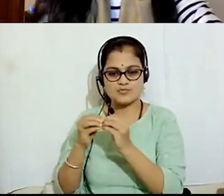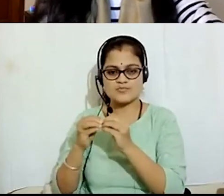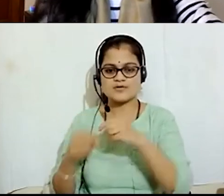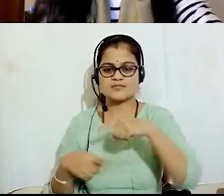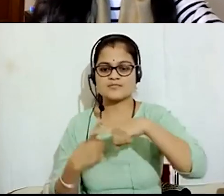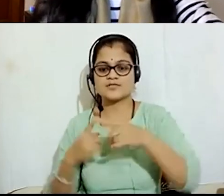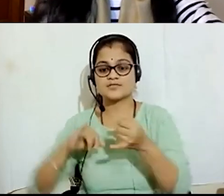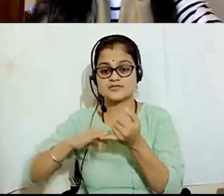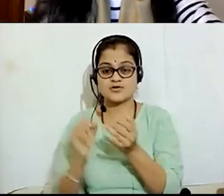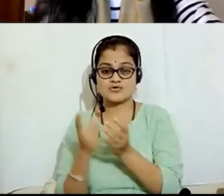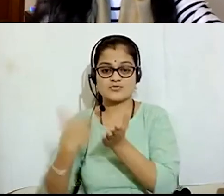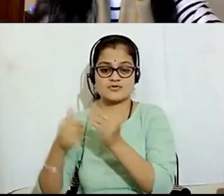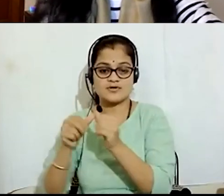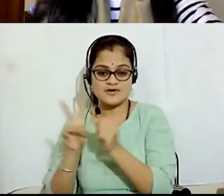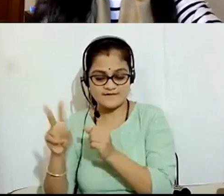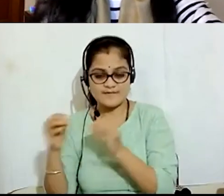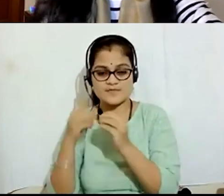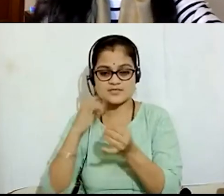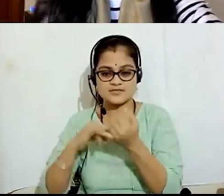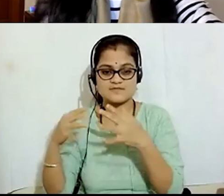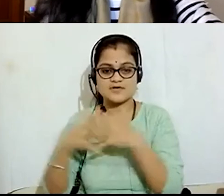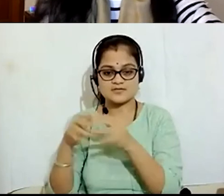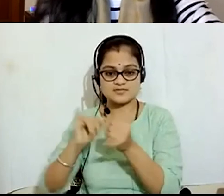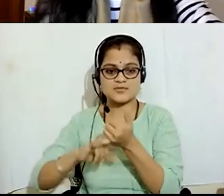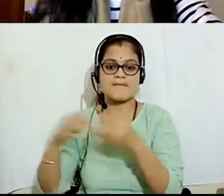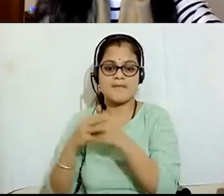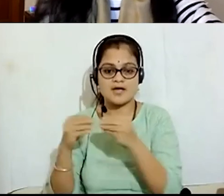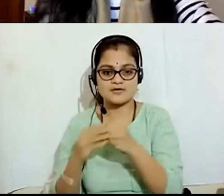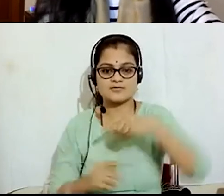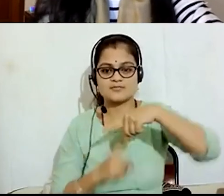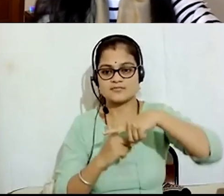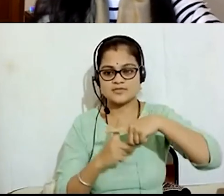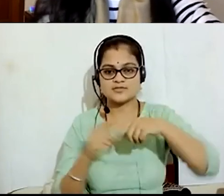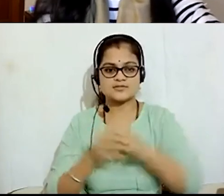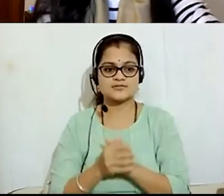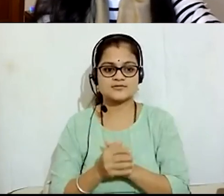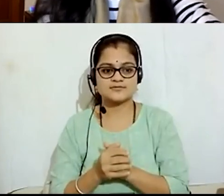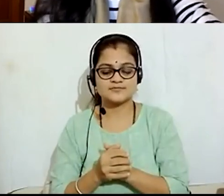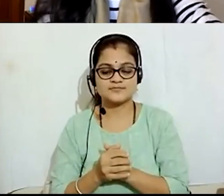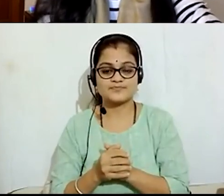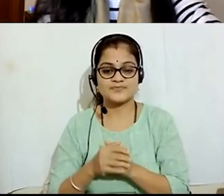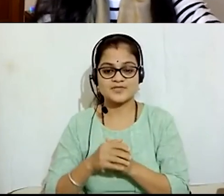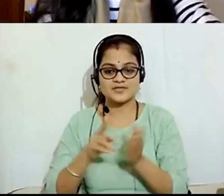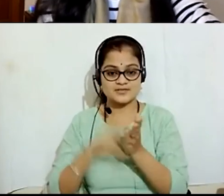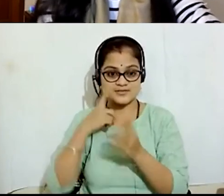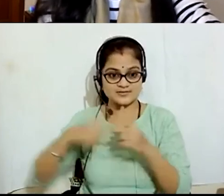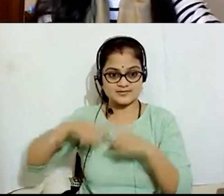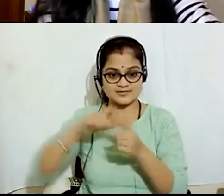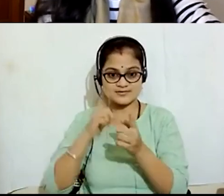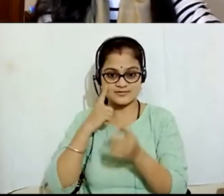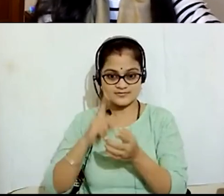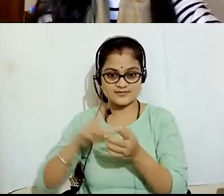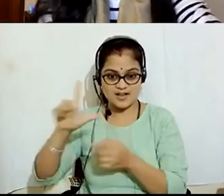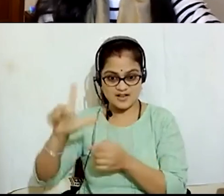all looking forward to hearing about your experiences during the project, and of course, to travel through the cities that you come